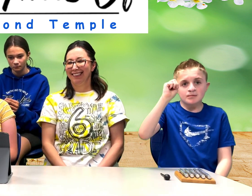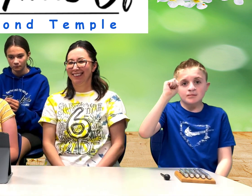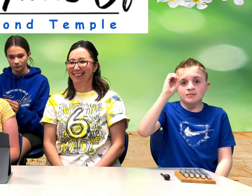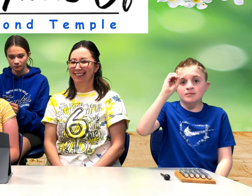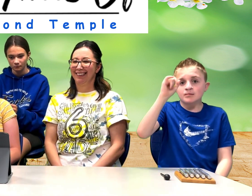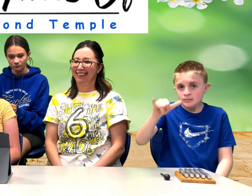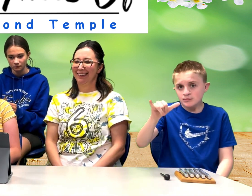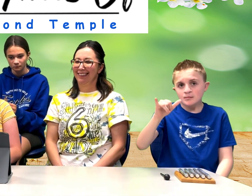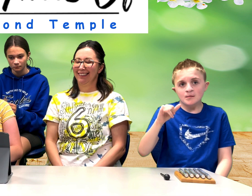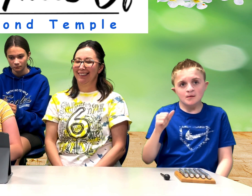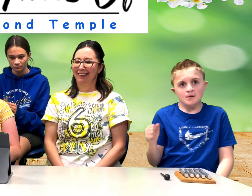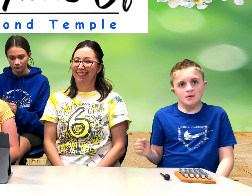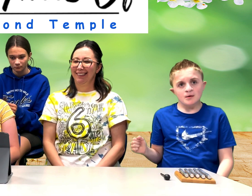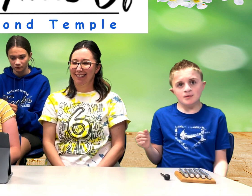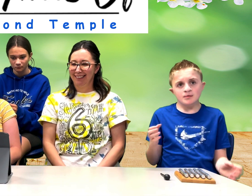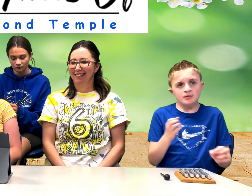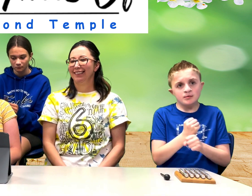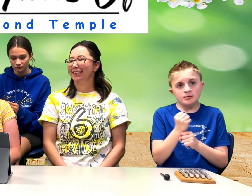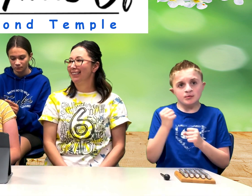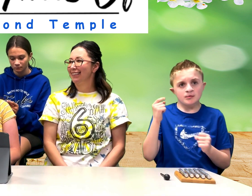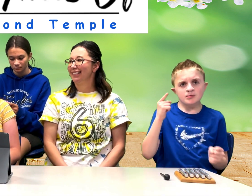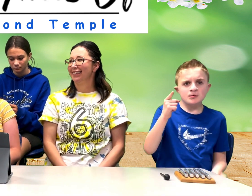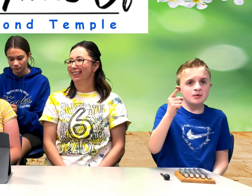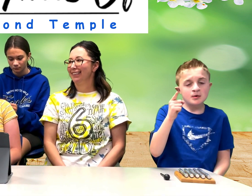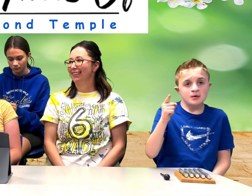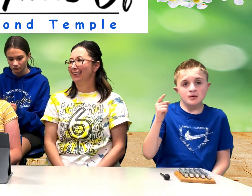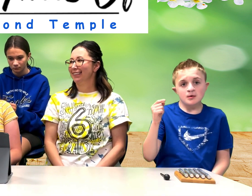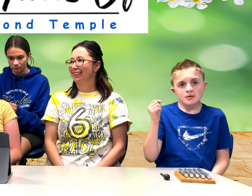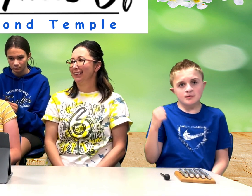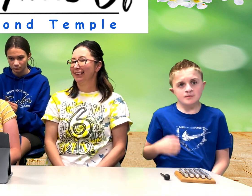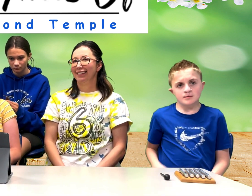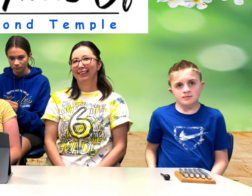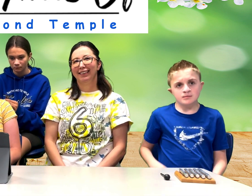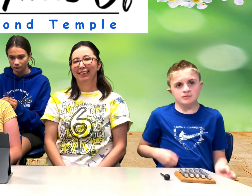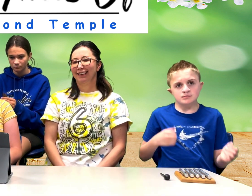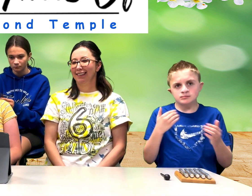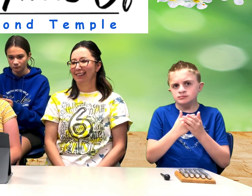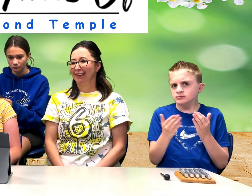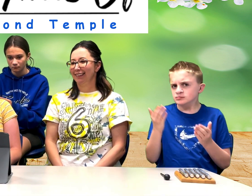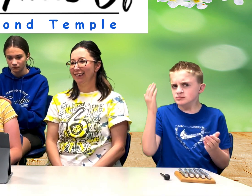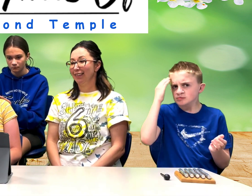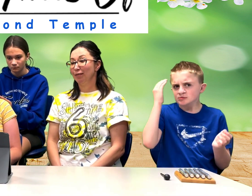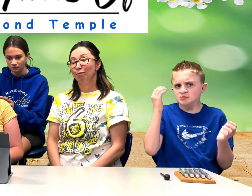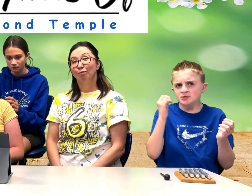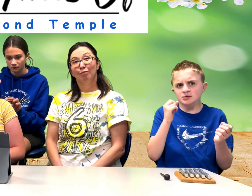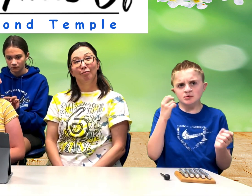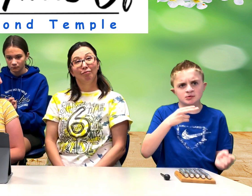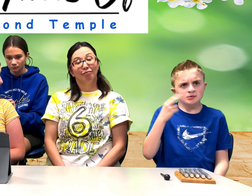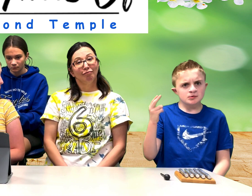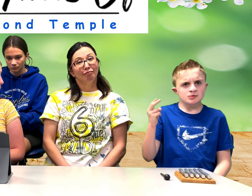Let's start with some getting to know you questions. For those who may not know, what does DHH mean?